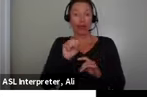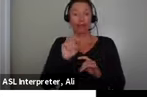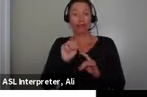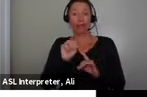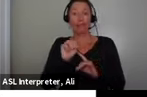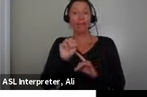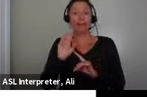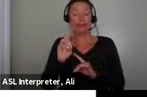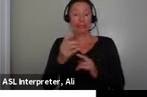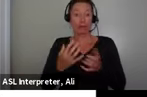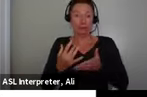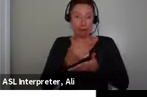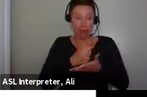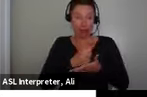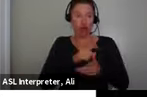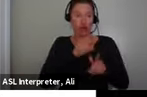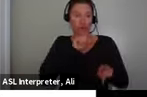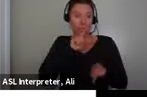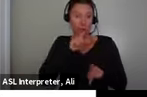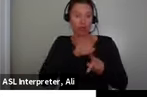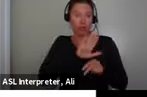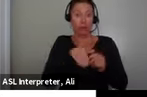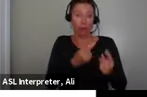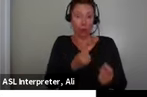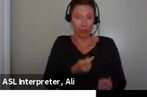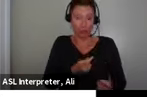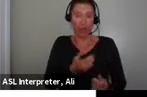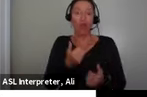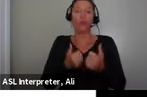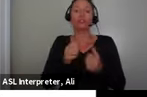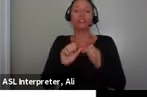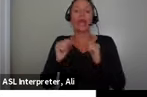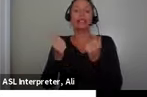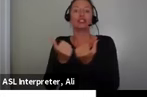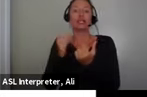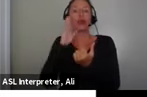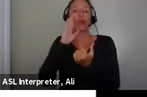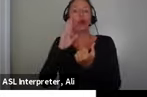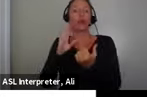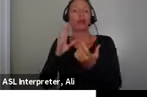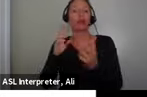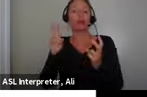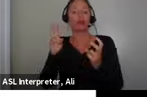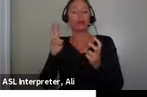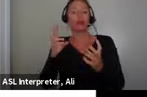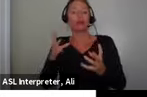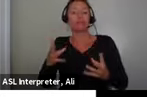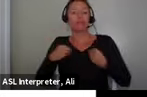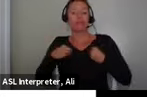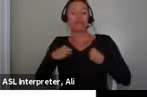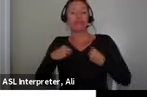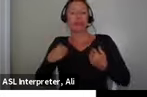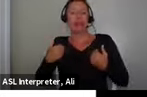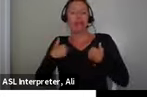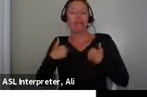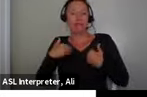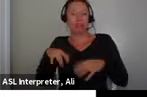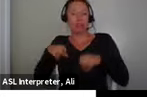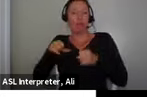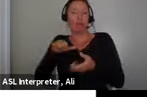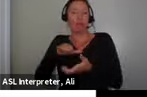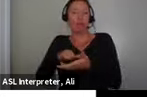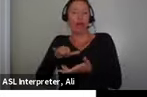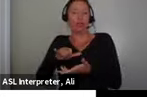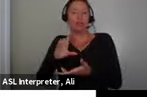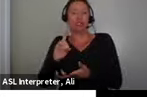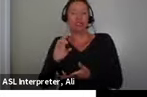to, which agency will be the one to adopt the document? I will direct that question to